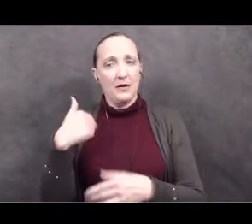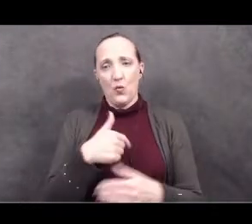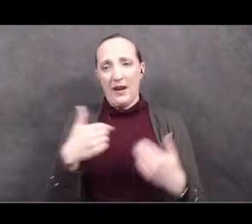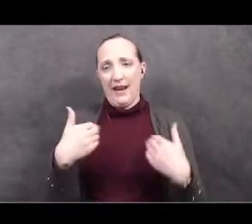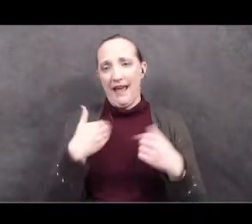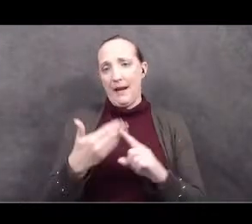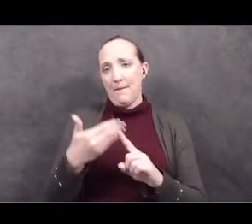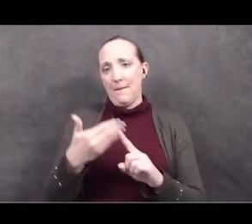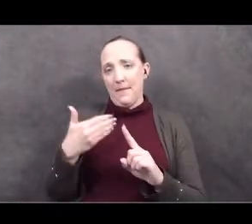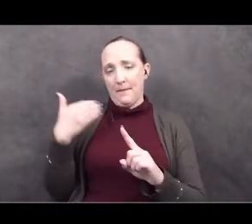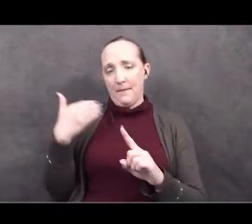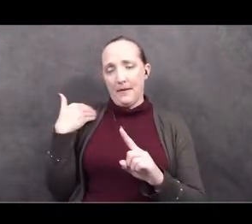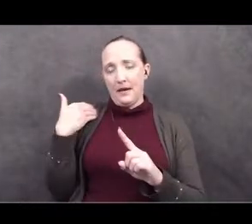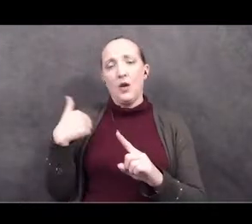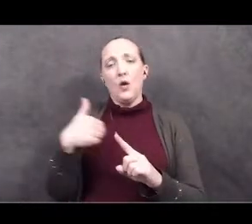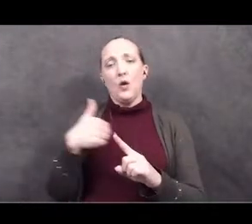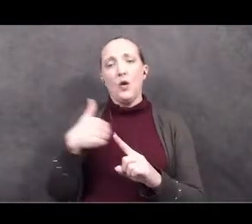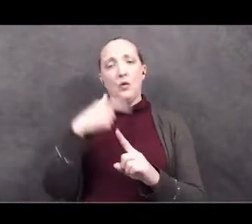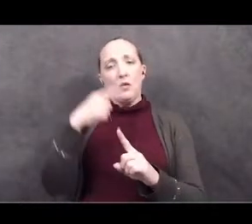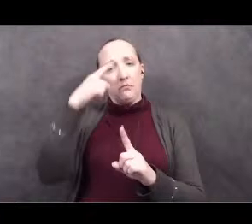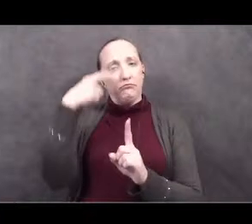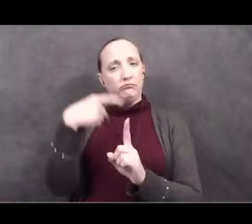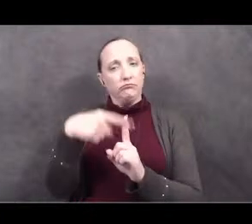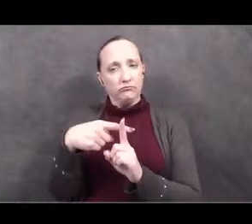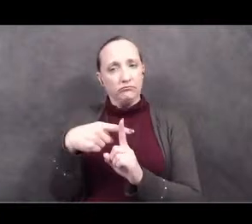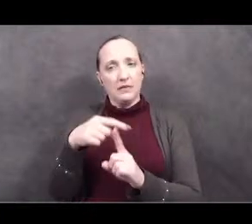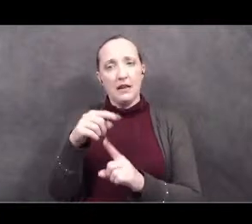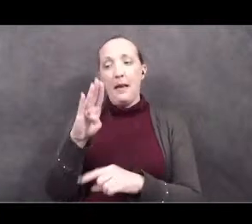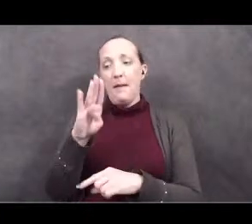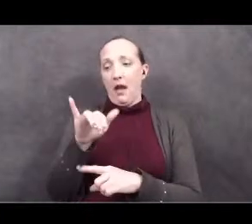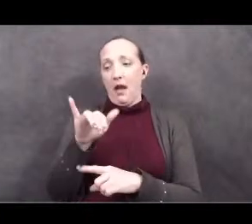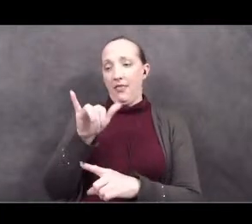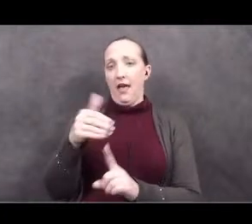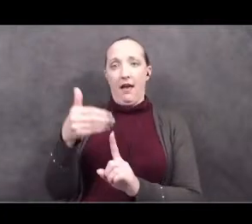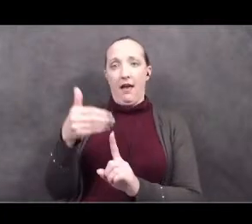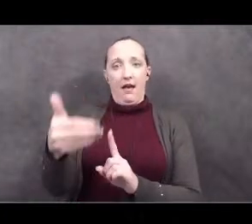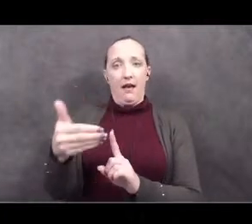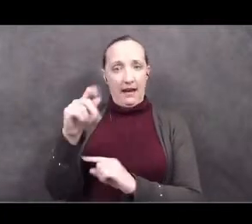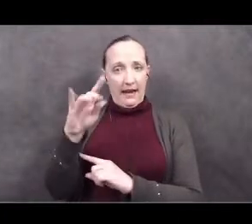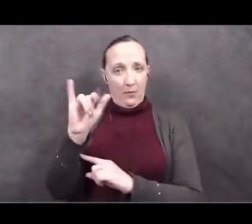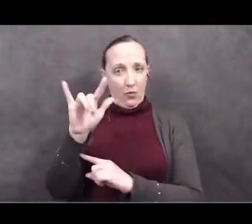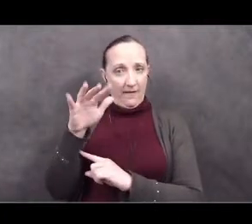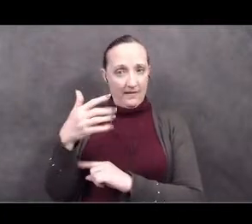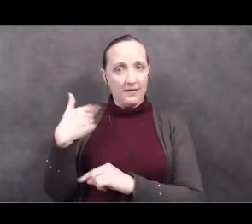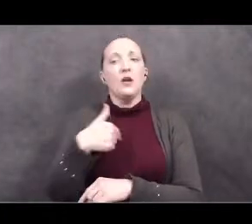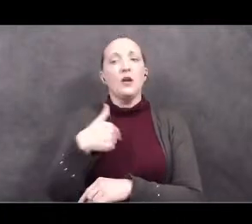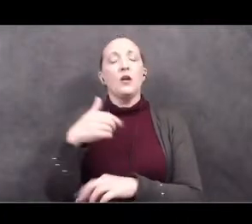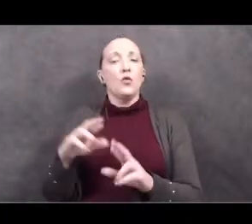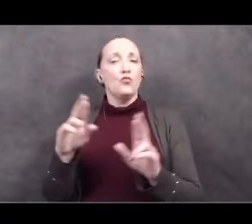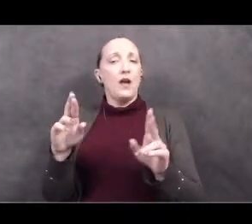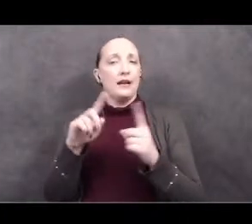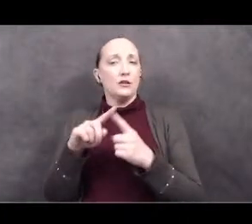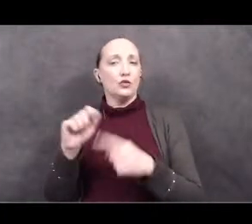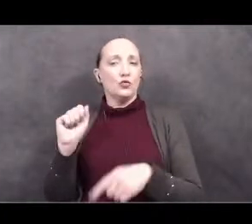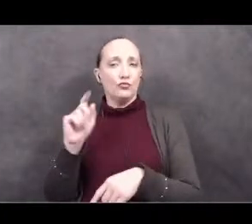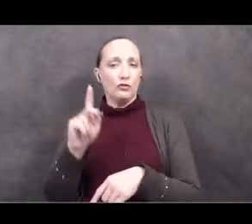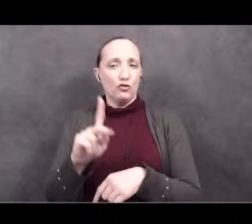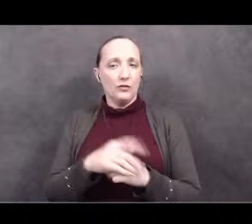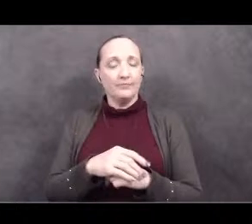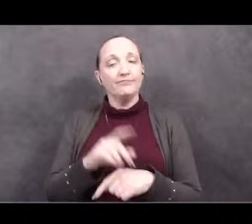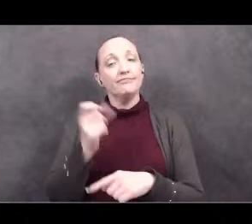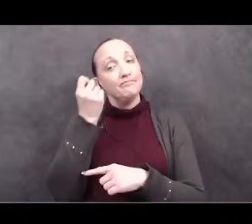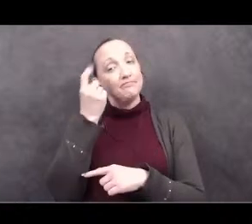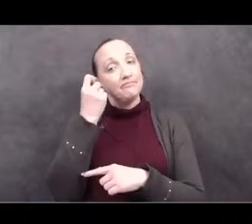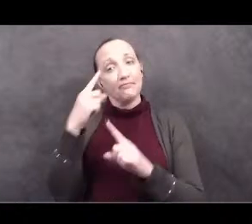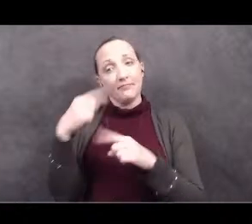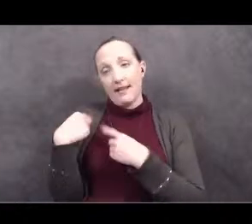optimistic by that by that date we will be ready to return in the last few